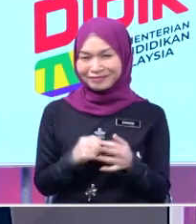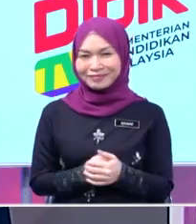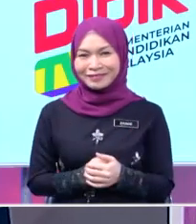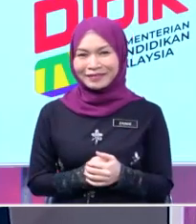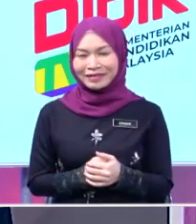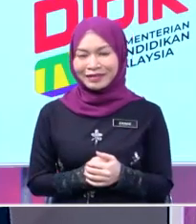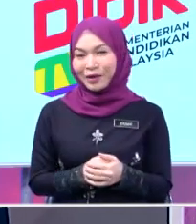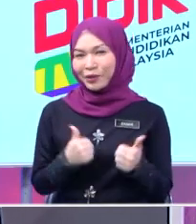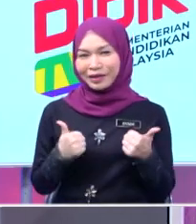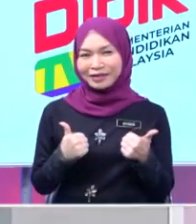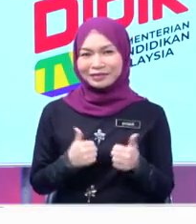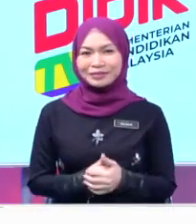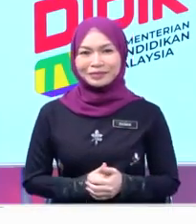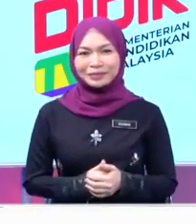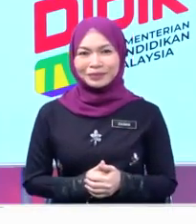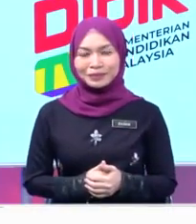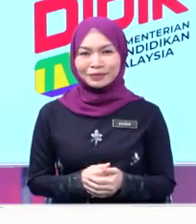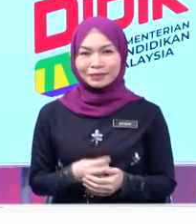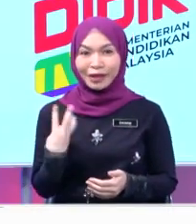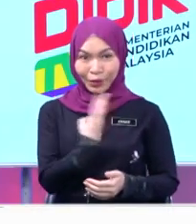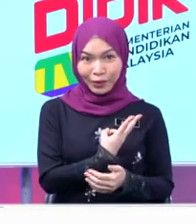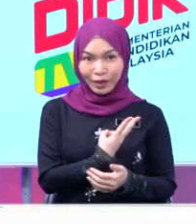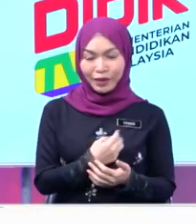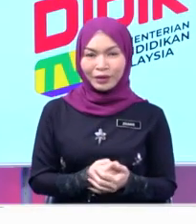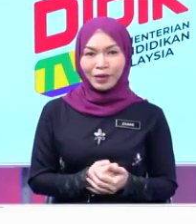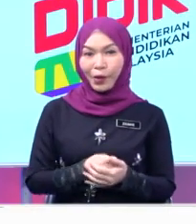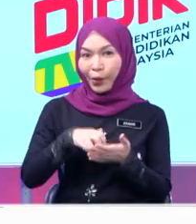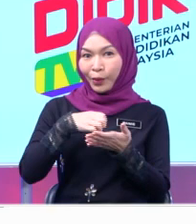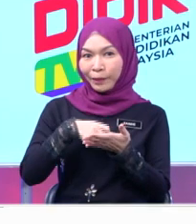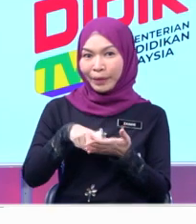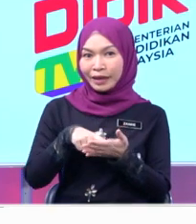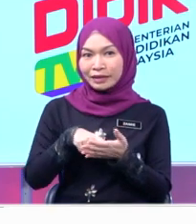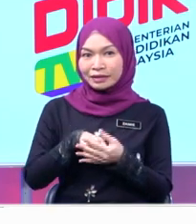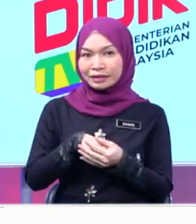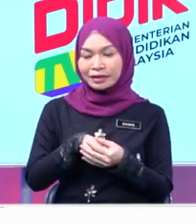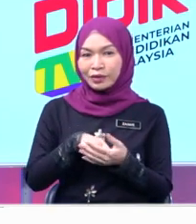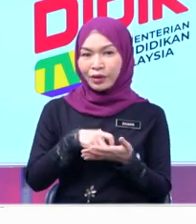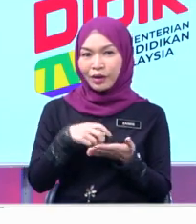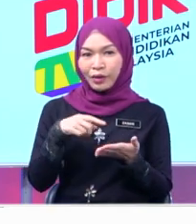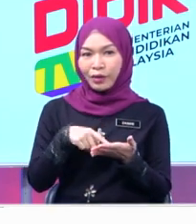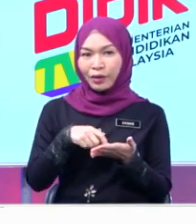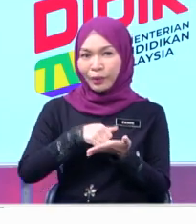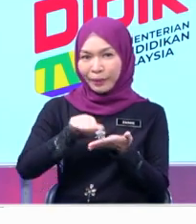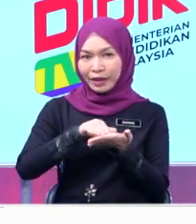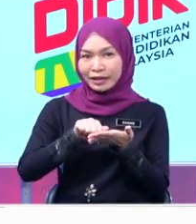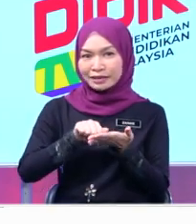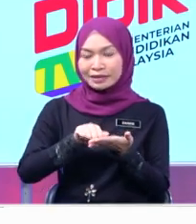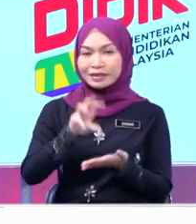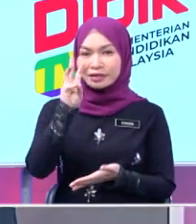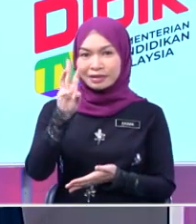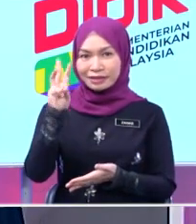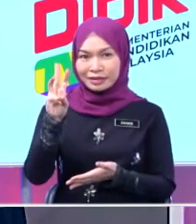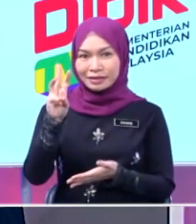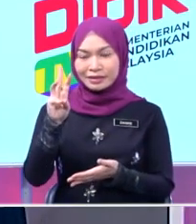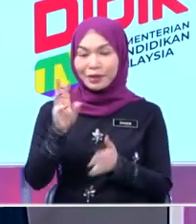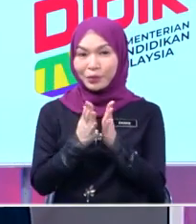All right, great. Okay, so we're on page 66 of the download textbook. Okay, so have a look at